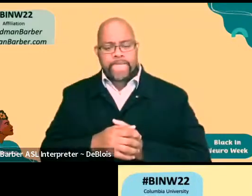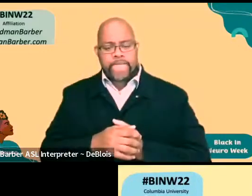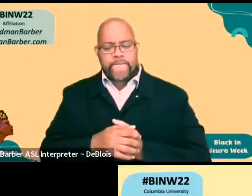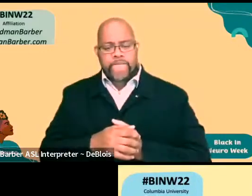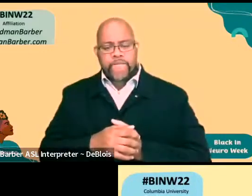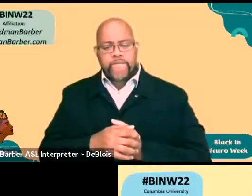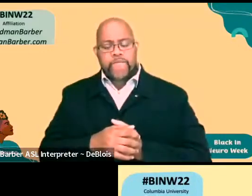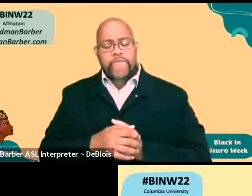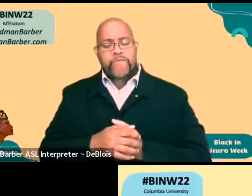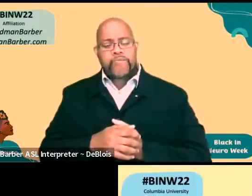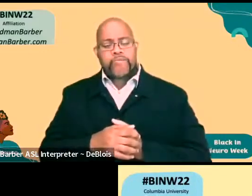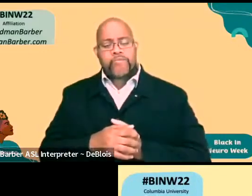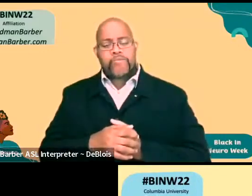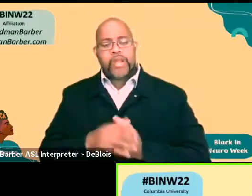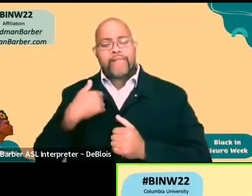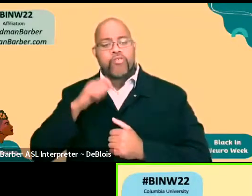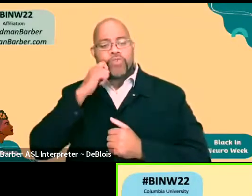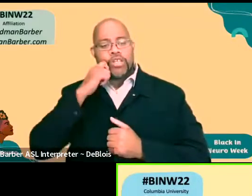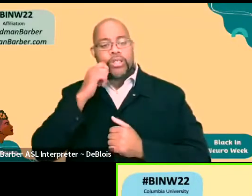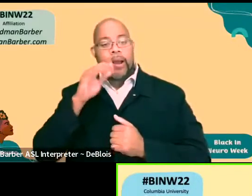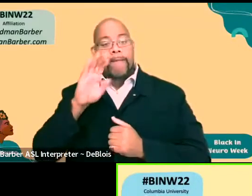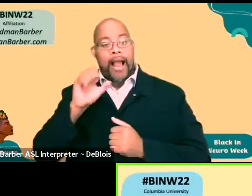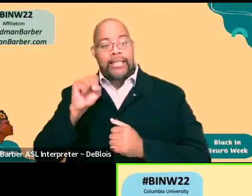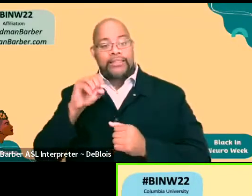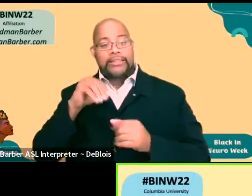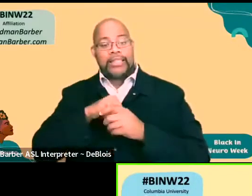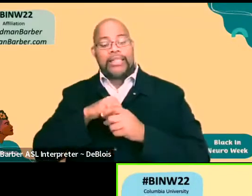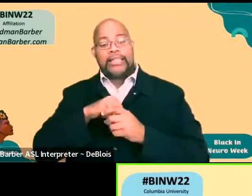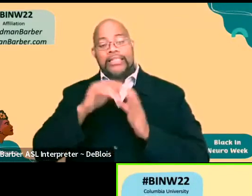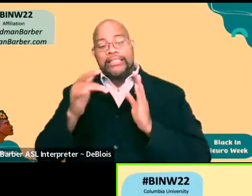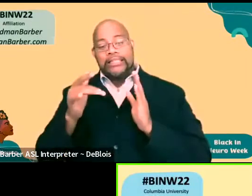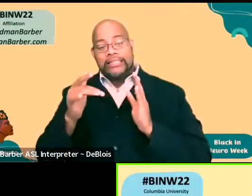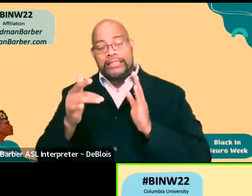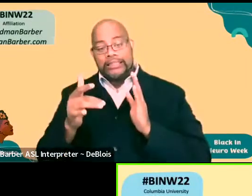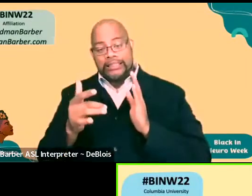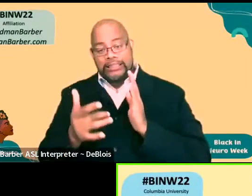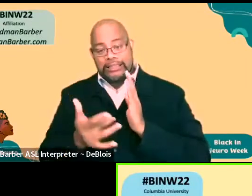to what extent are there racial biases in the technique of